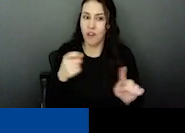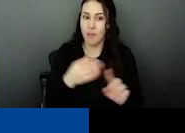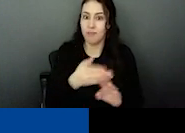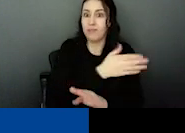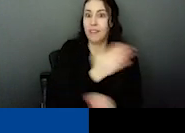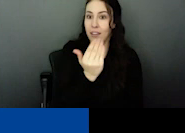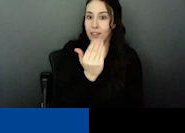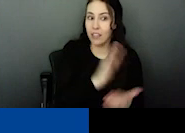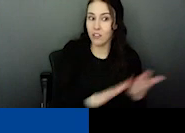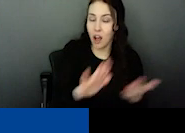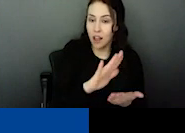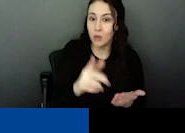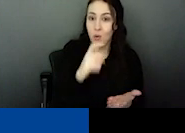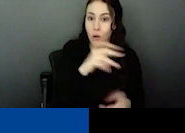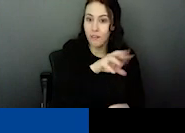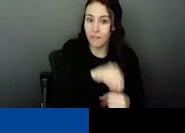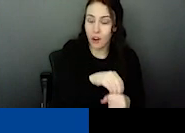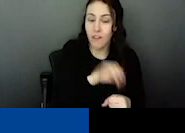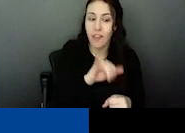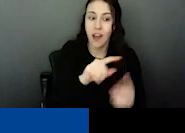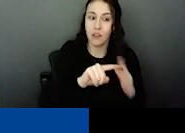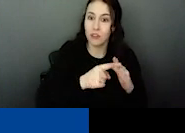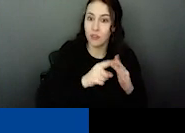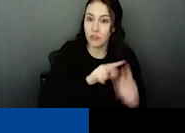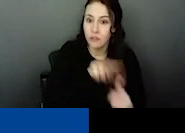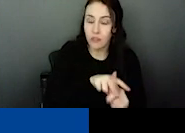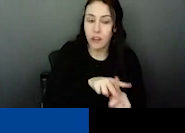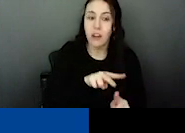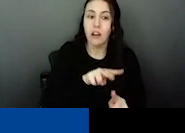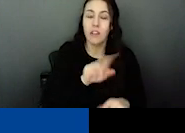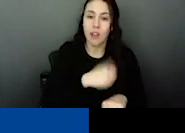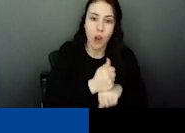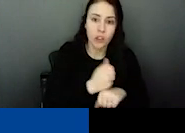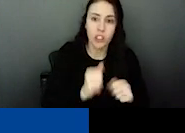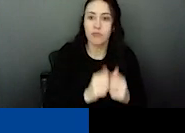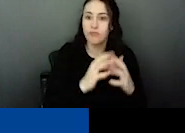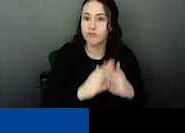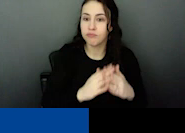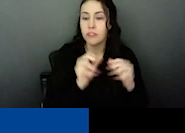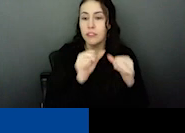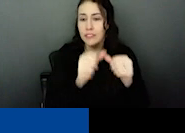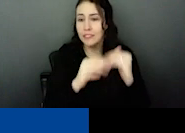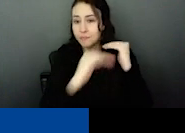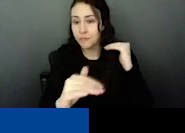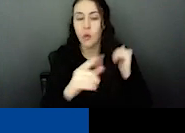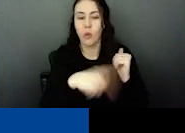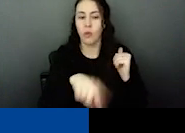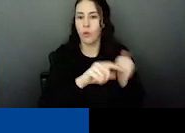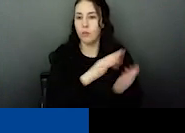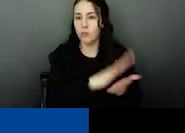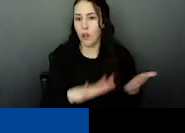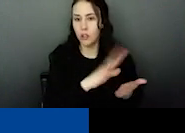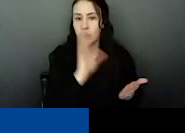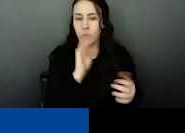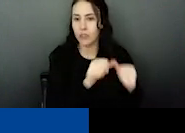those original applications, the launching, and even the sustaining. And so those colleges will continue to take a role in supporting the